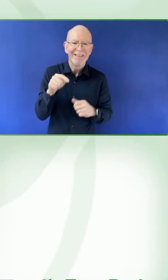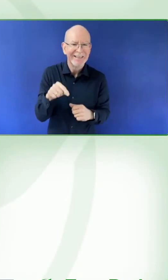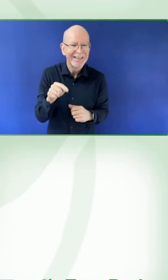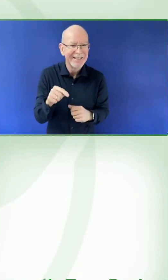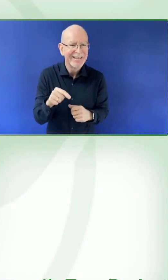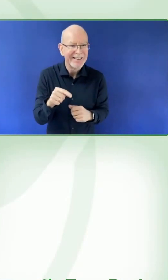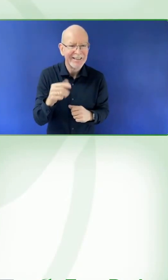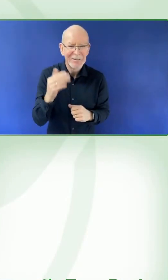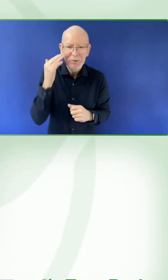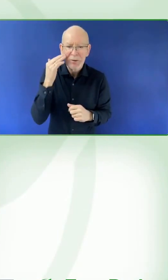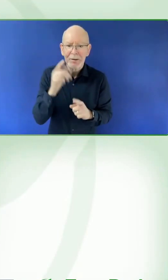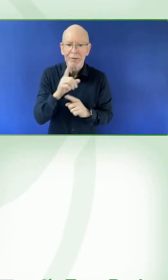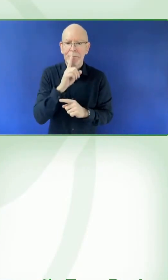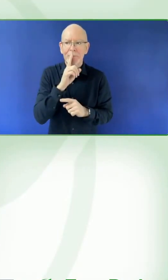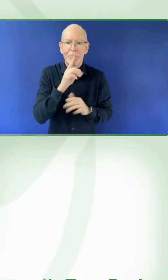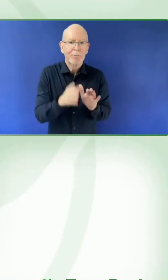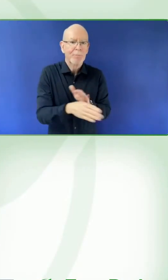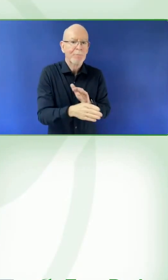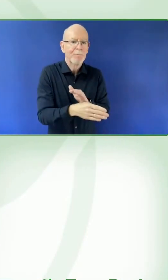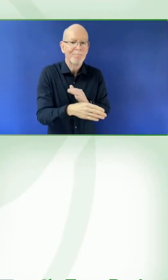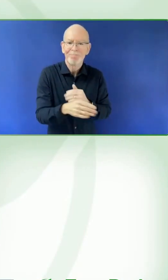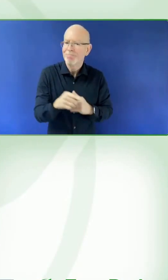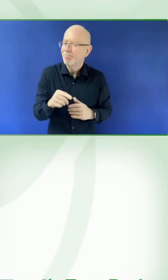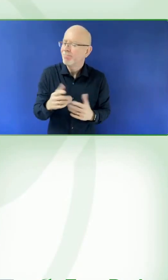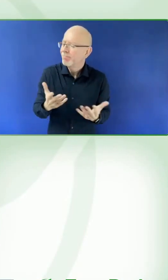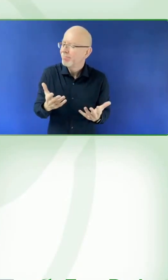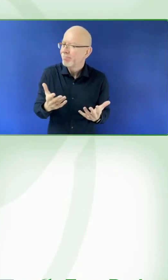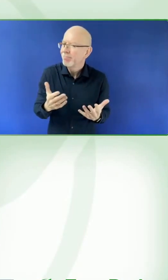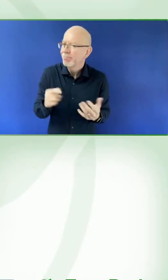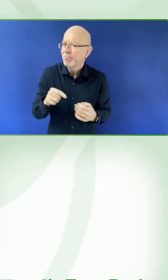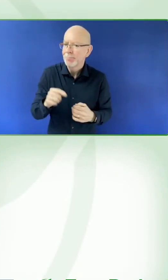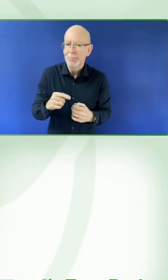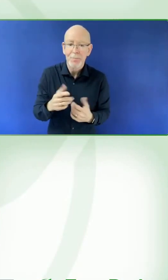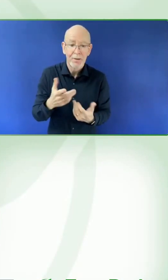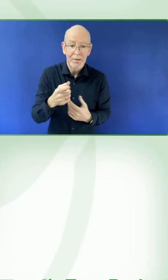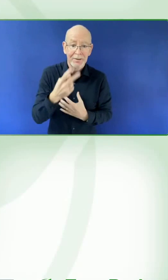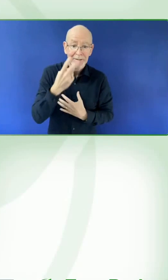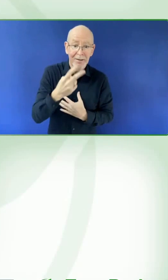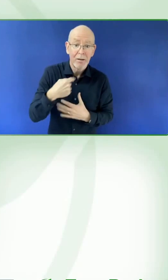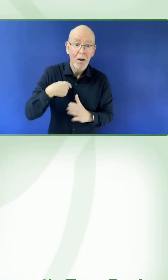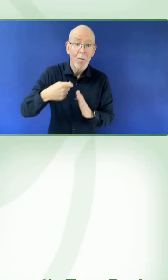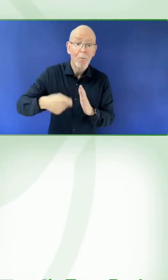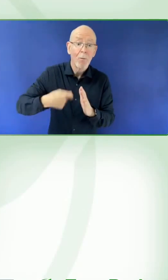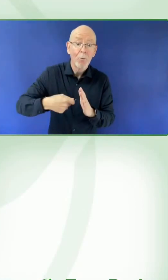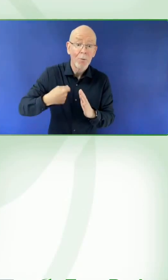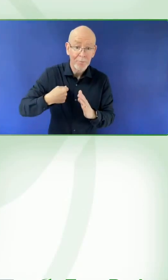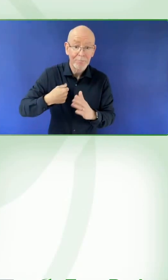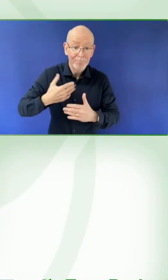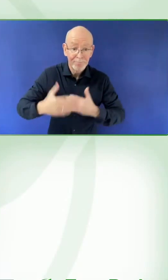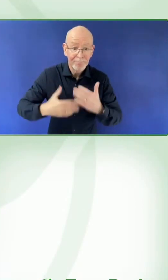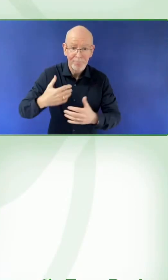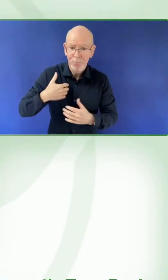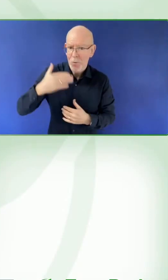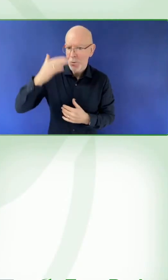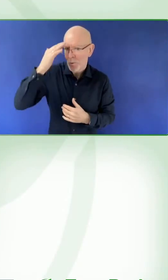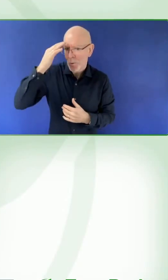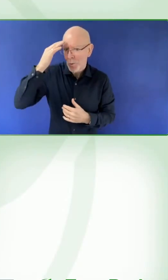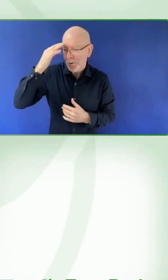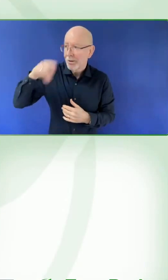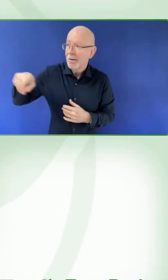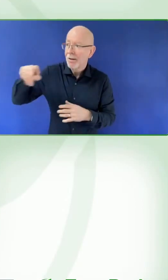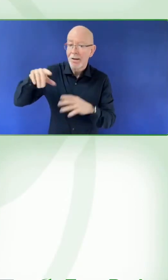speaking to a lot of young adults, and we had a kind of test workshop with our